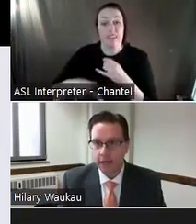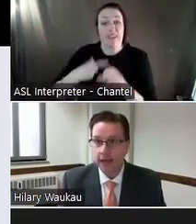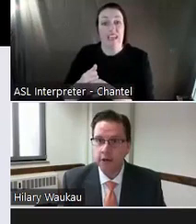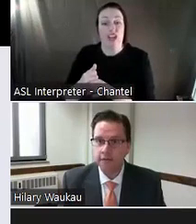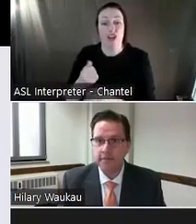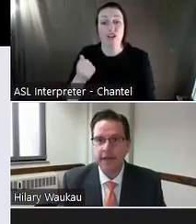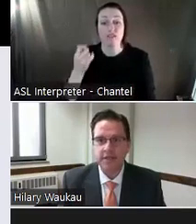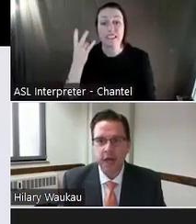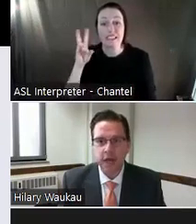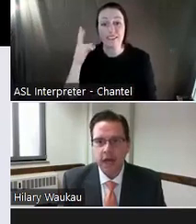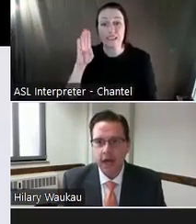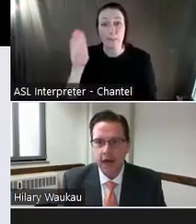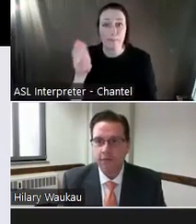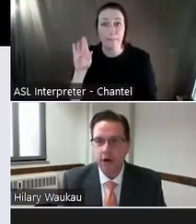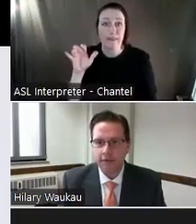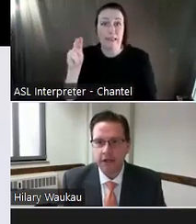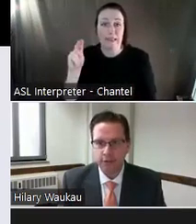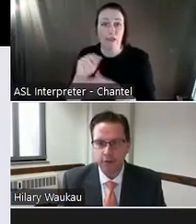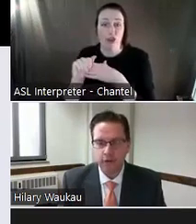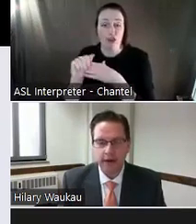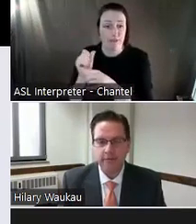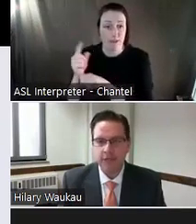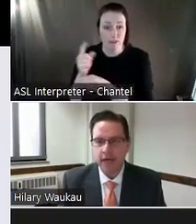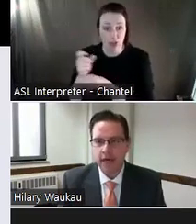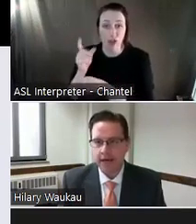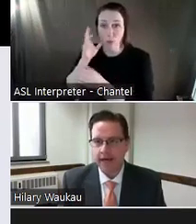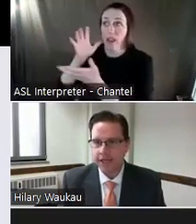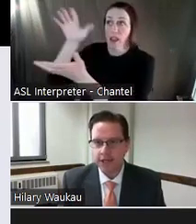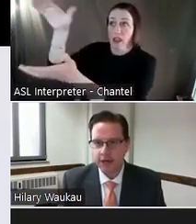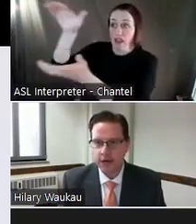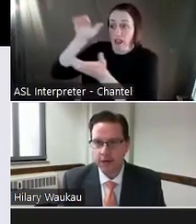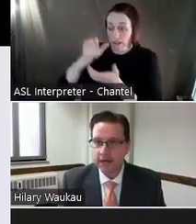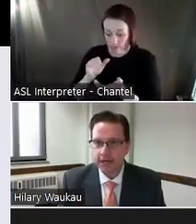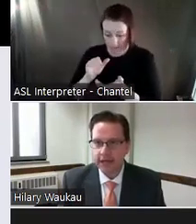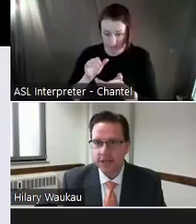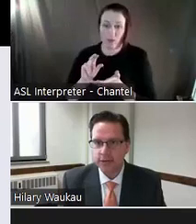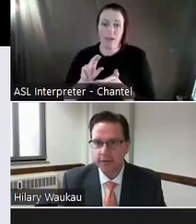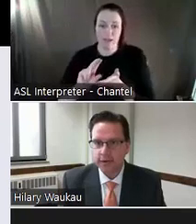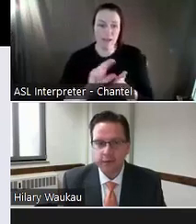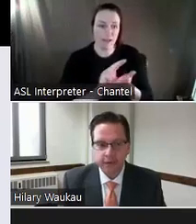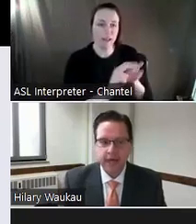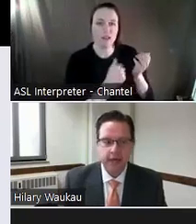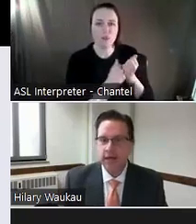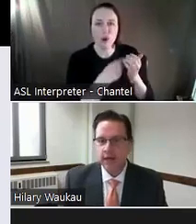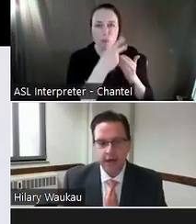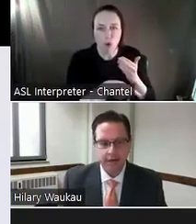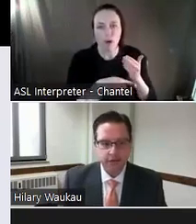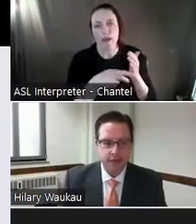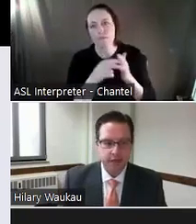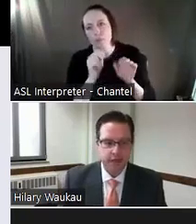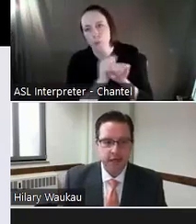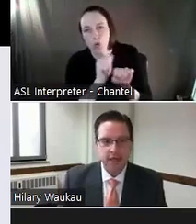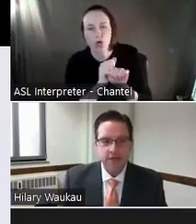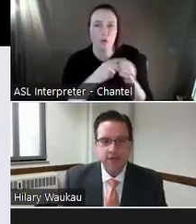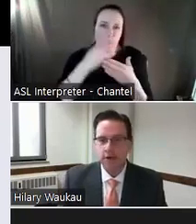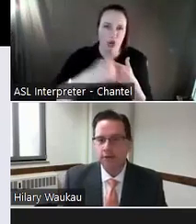annually on an all-funds basis for all the various programs and initiatives that are within DHS's purview and within the governor's